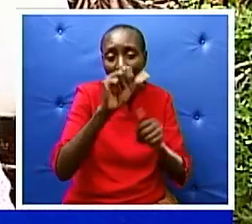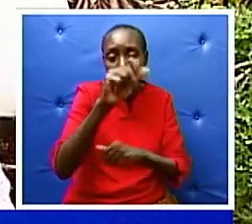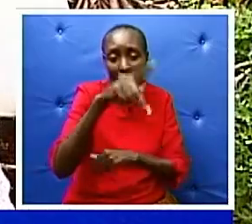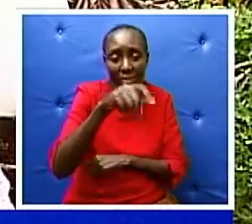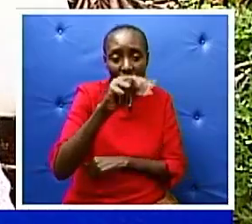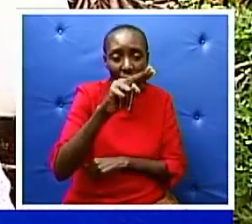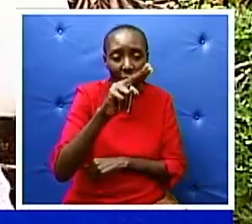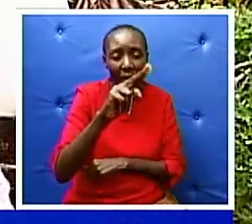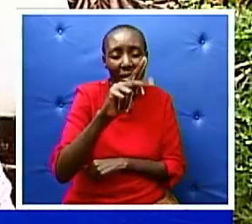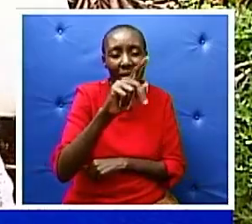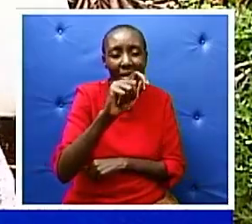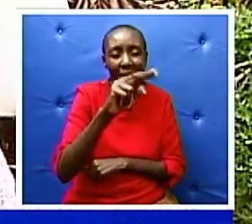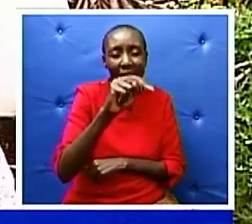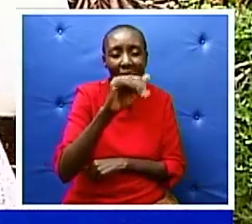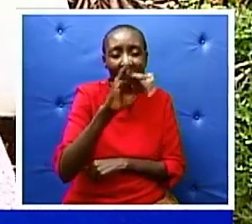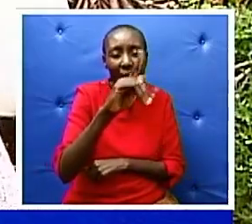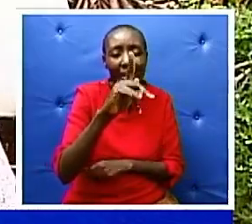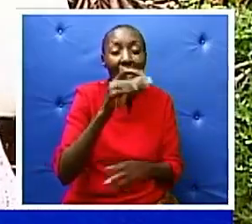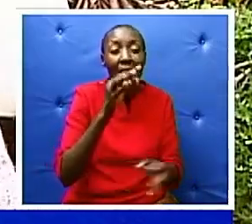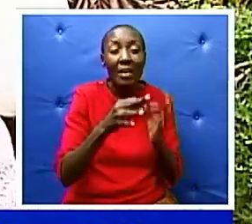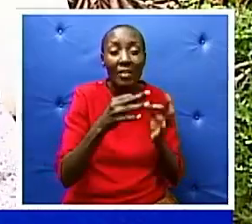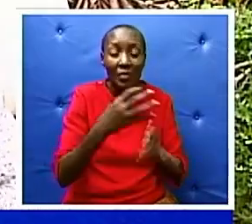go and learn about it from where.